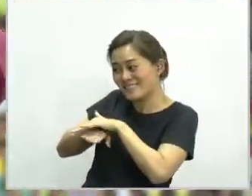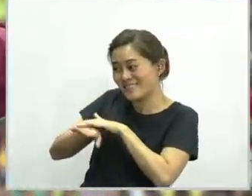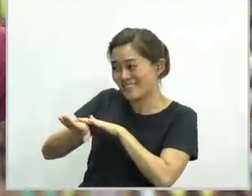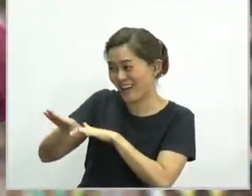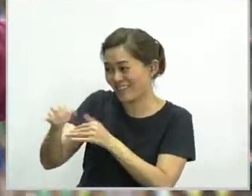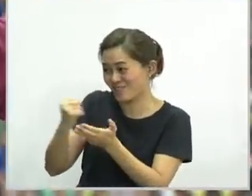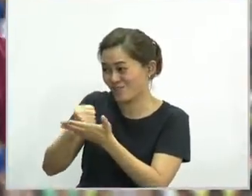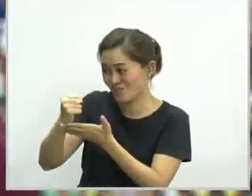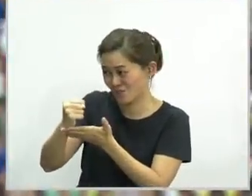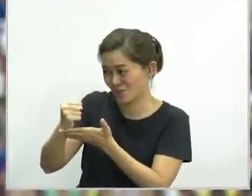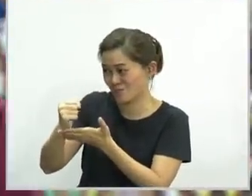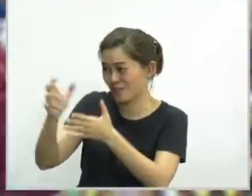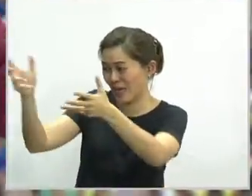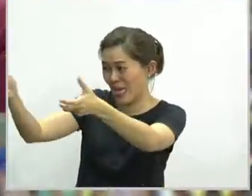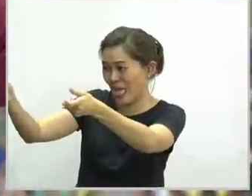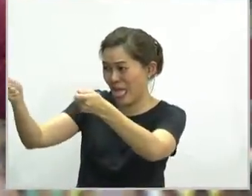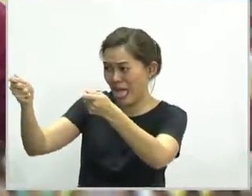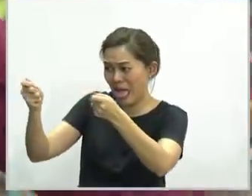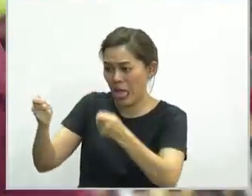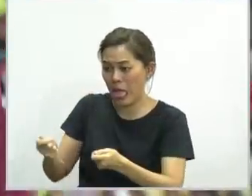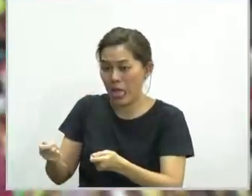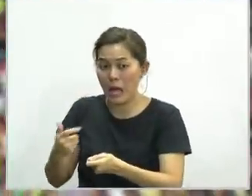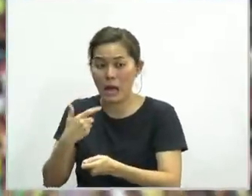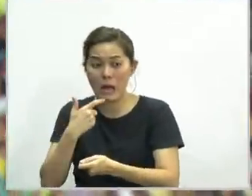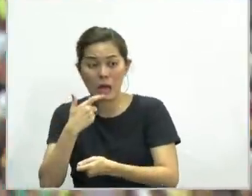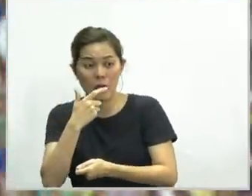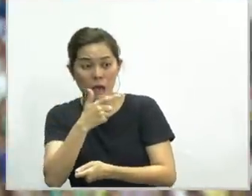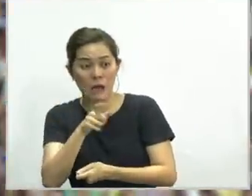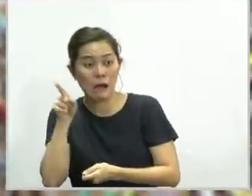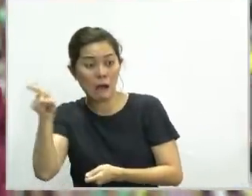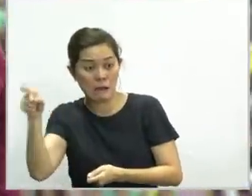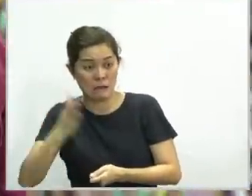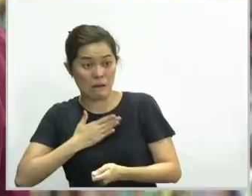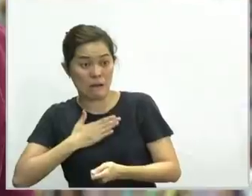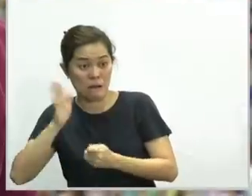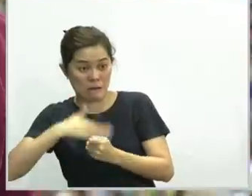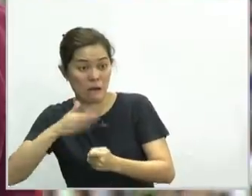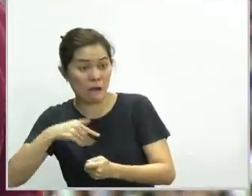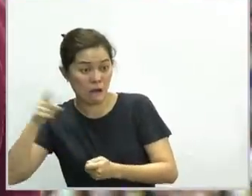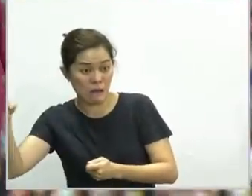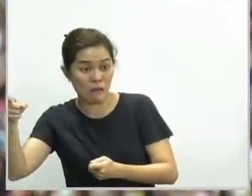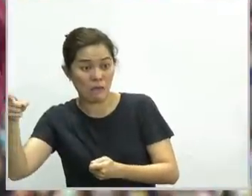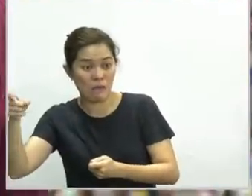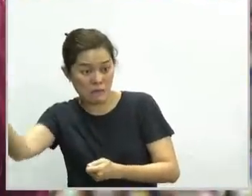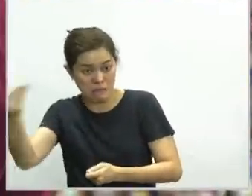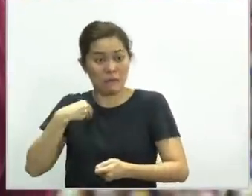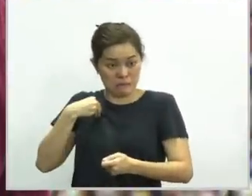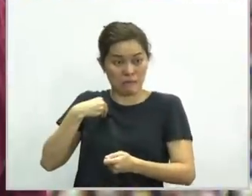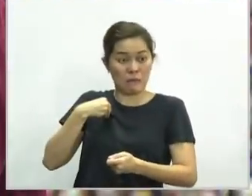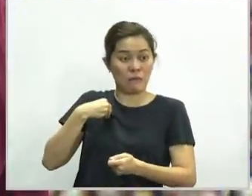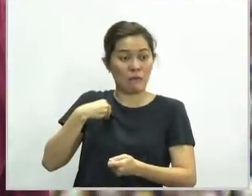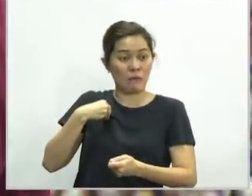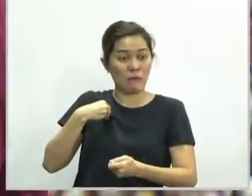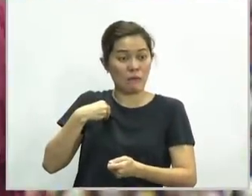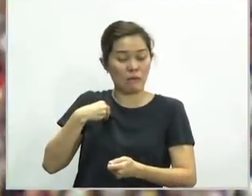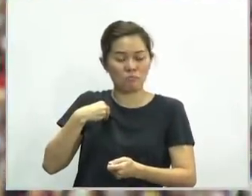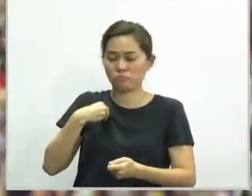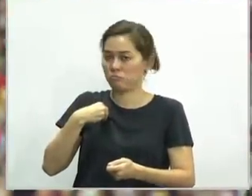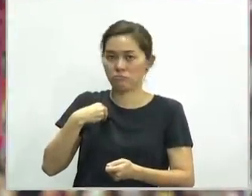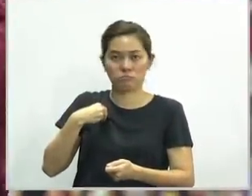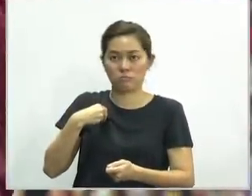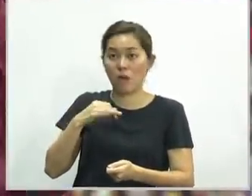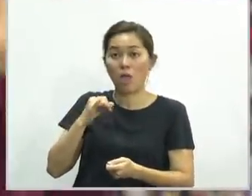antique shop and say to the manager, "That's my painting. Give it back to me." If